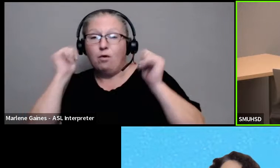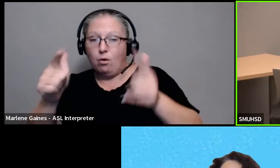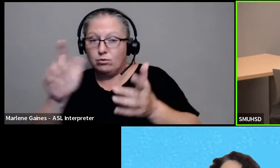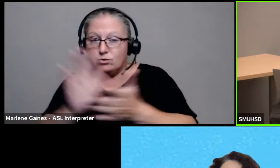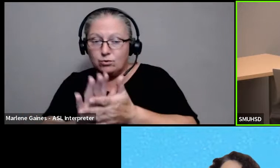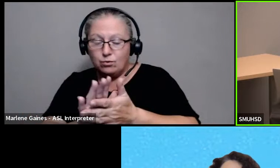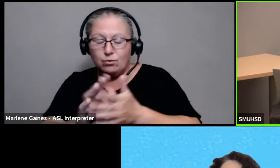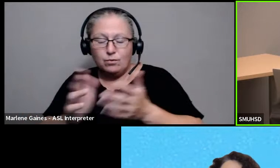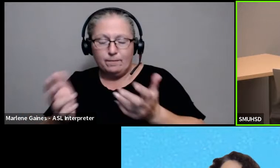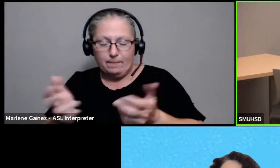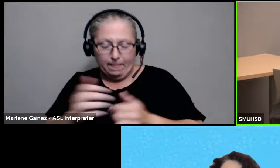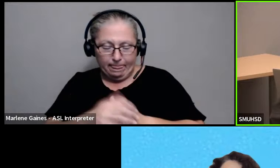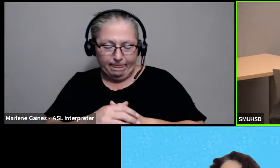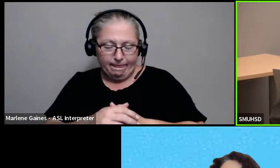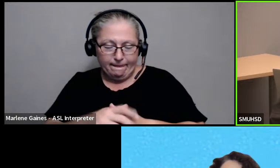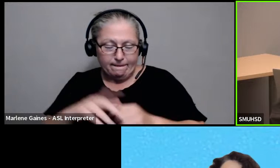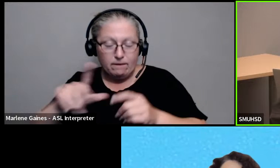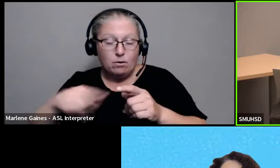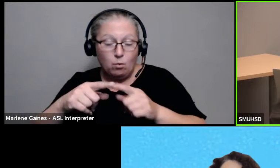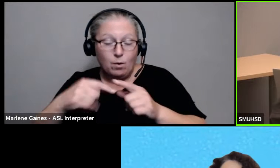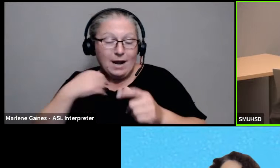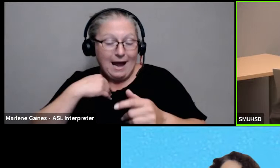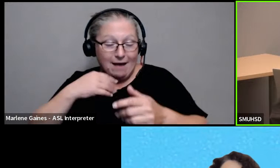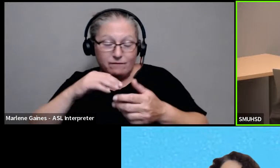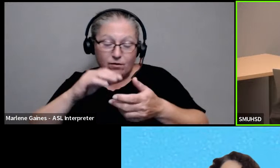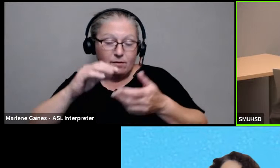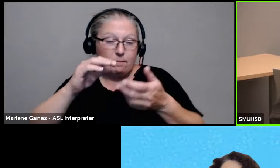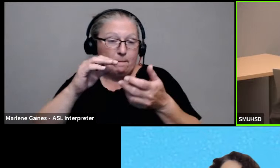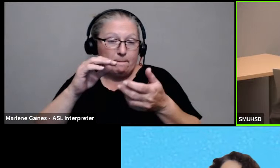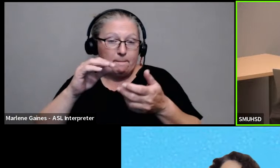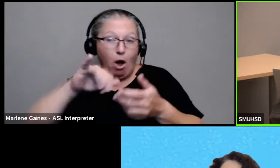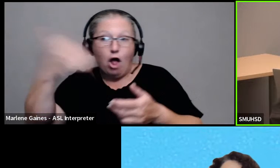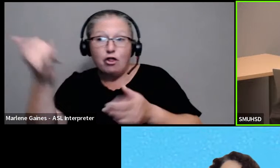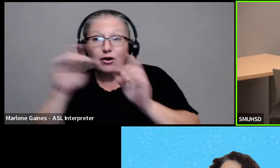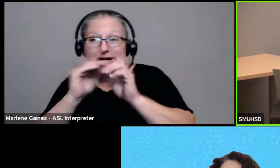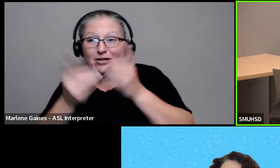like I said, when we have partner districts who are already doing it,